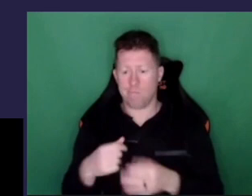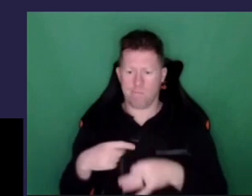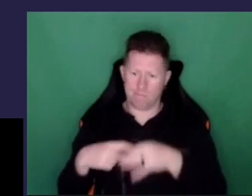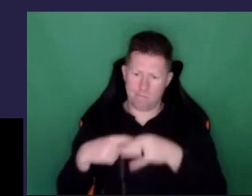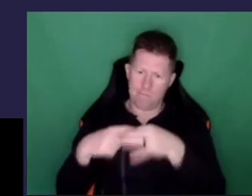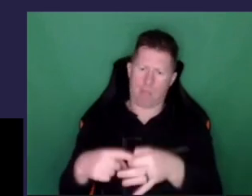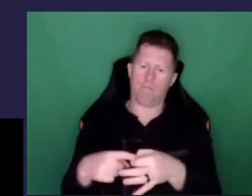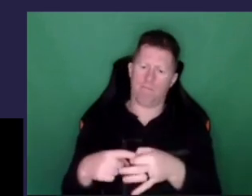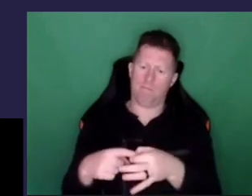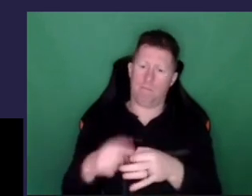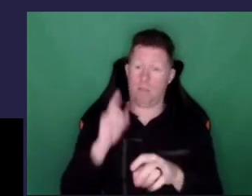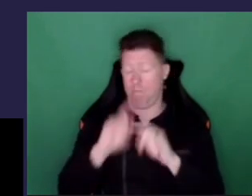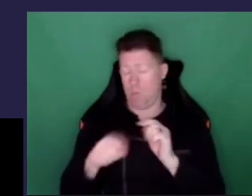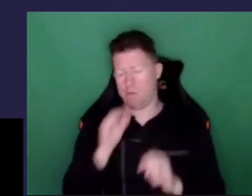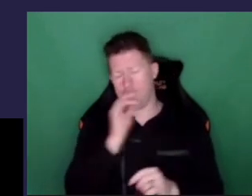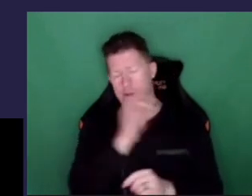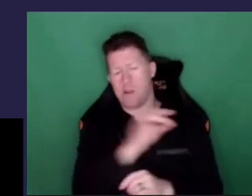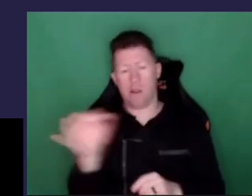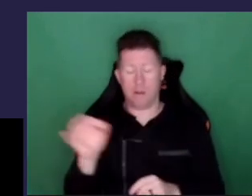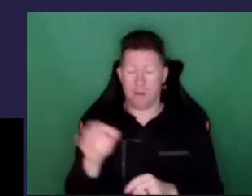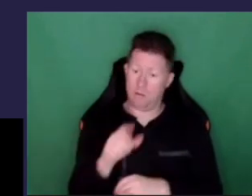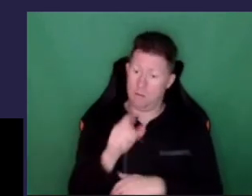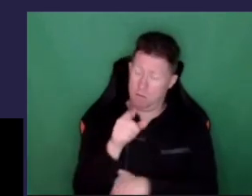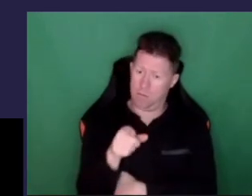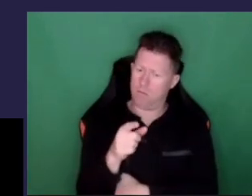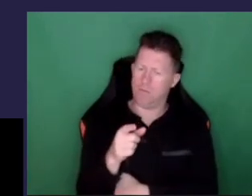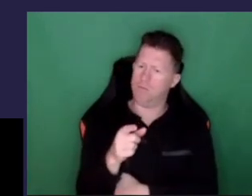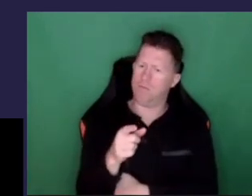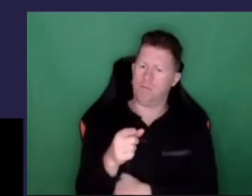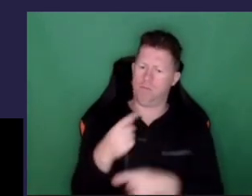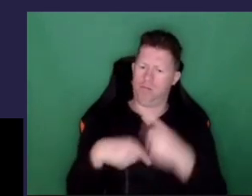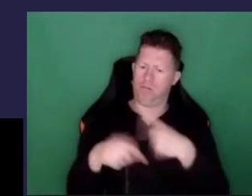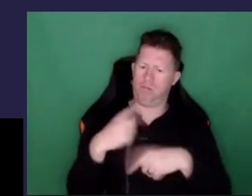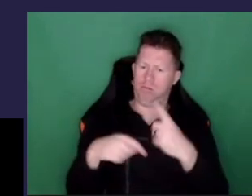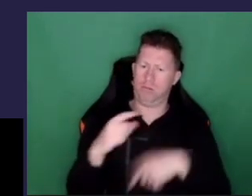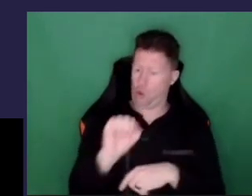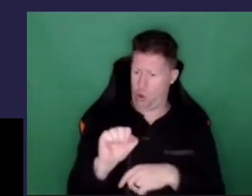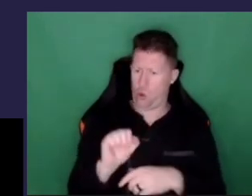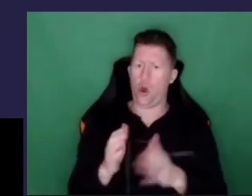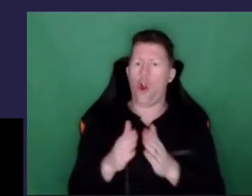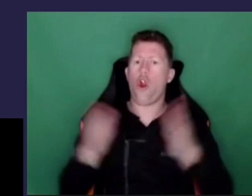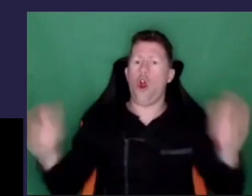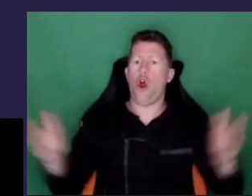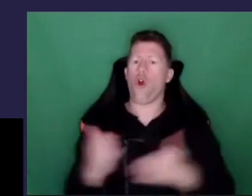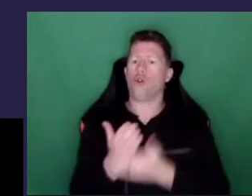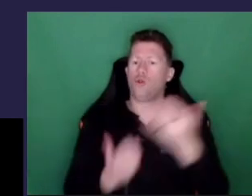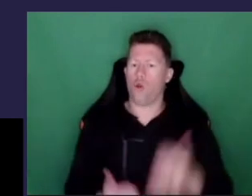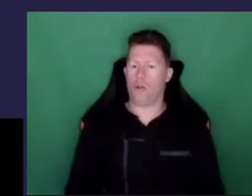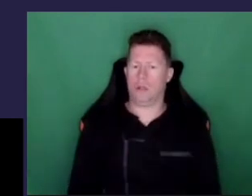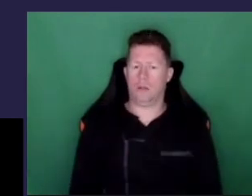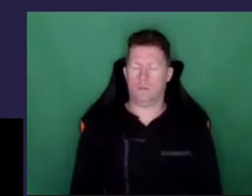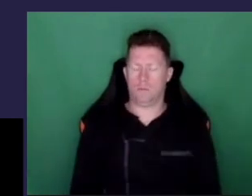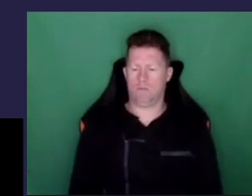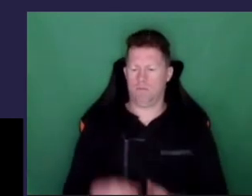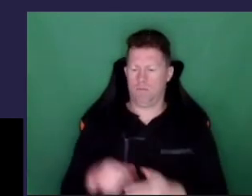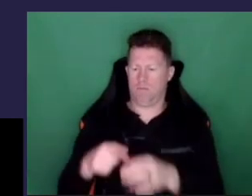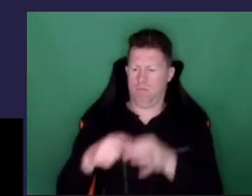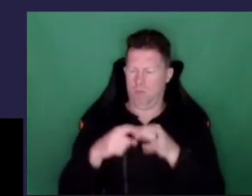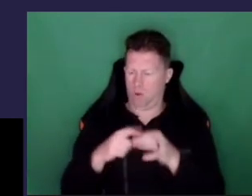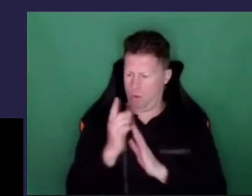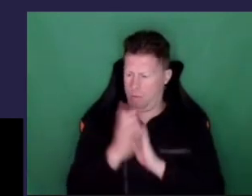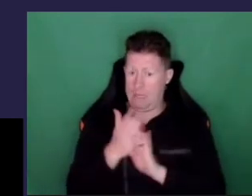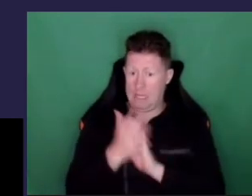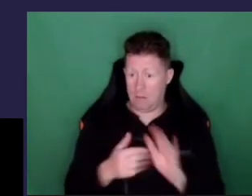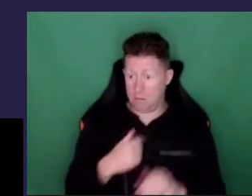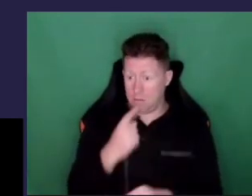people, which is, would you mind telling me your long story? And she said, what do you mean? I said, well, you can start